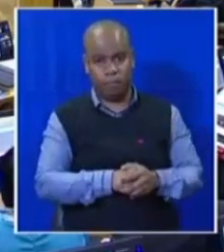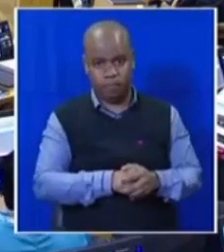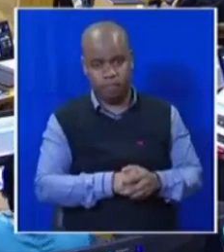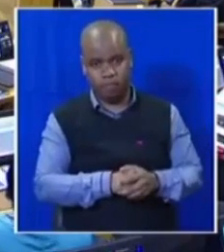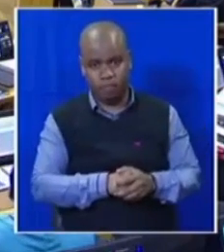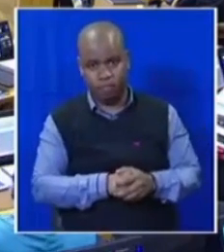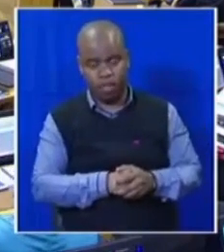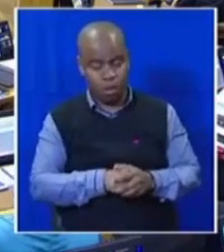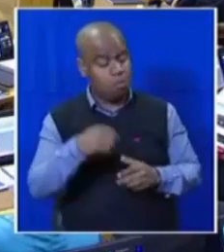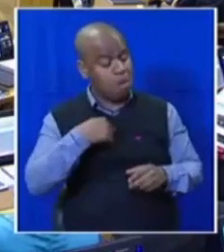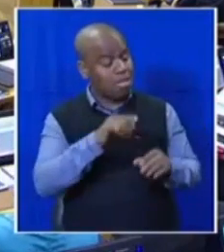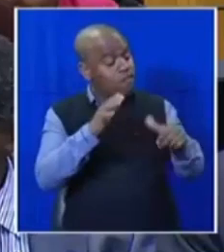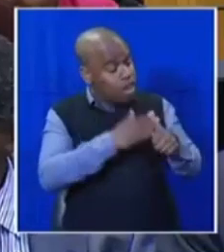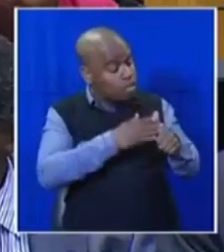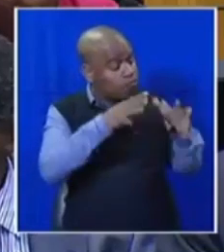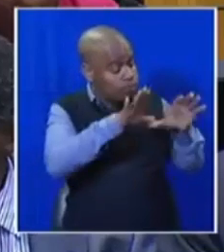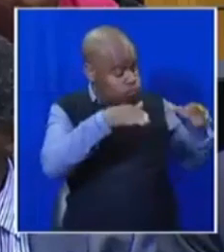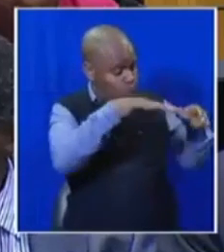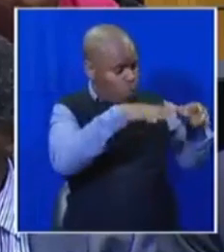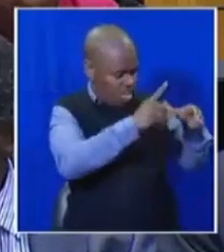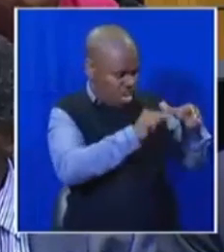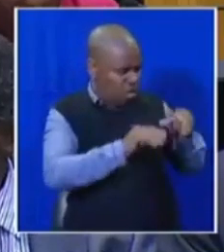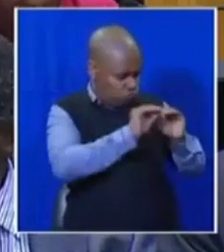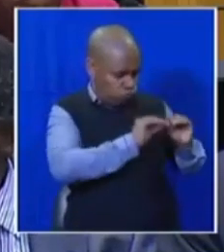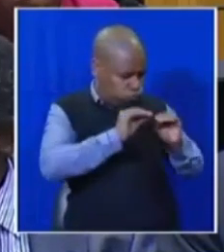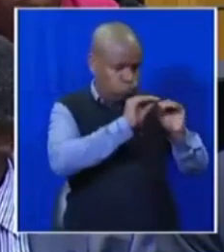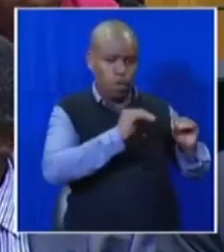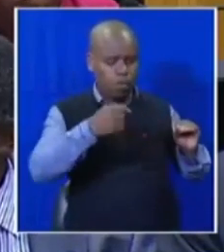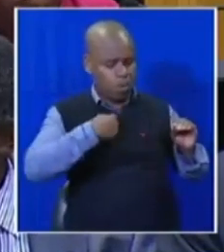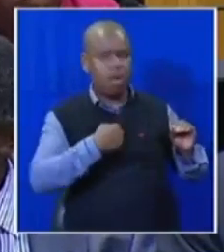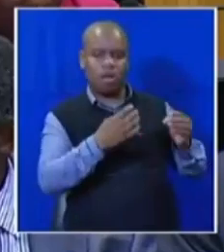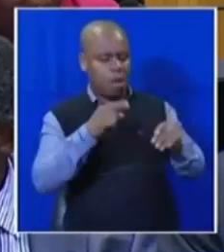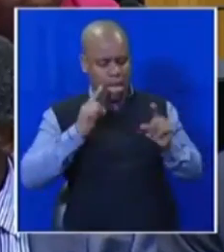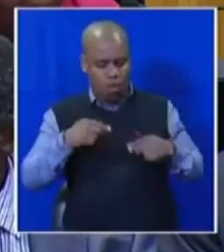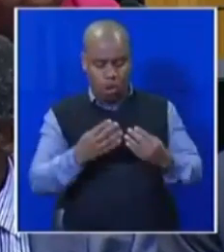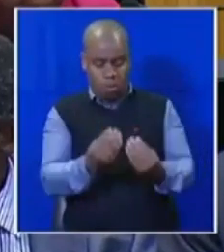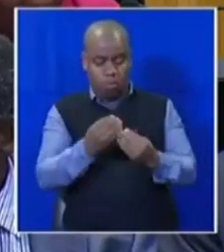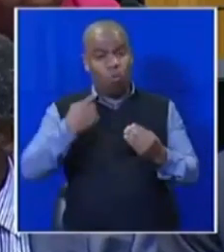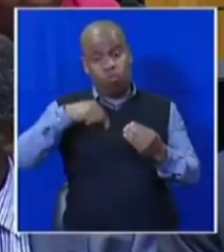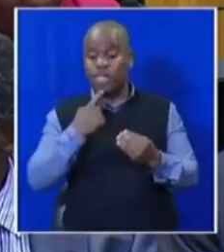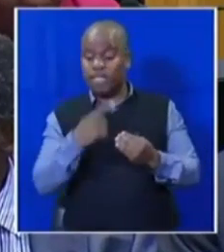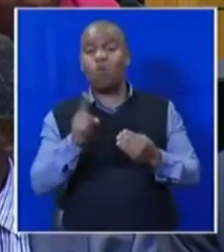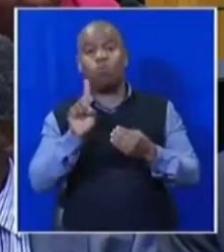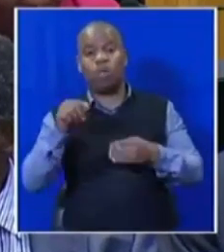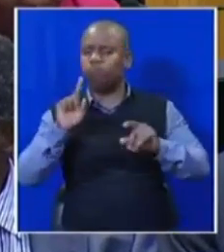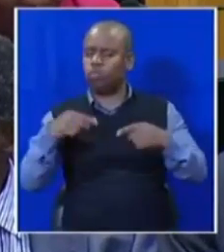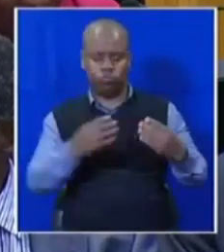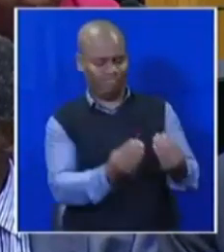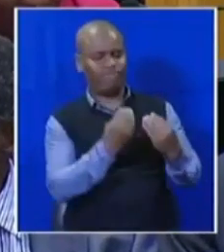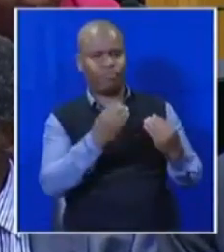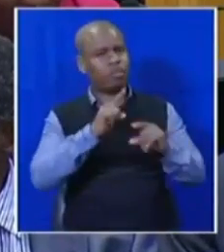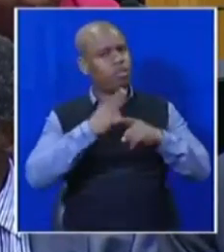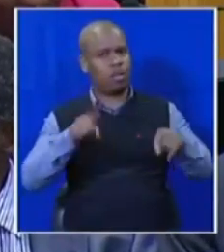people. He must go teach his people there those things there. We say what we want to say in the manner we deem suitable. We can't be taught by the DA